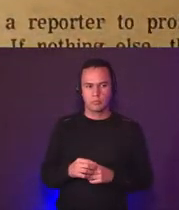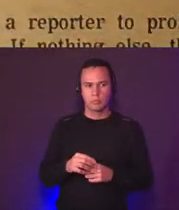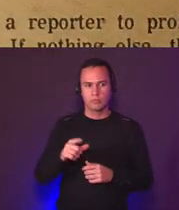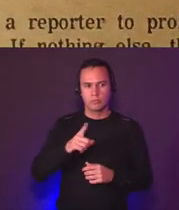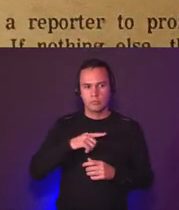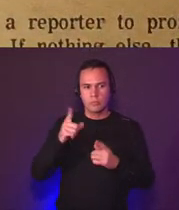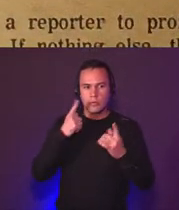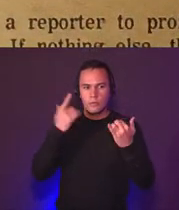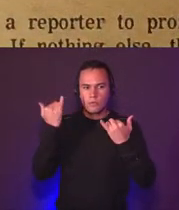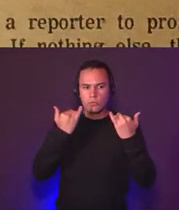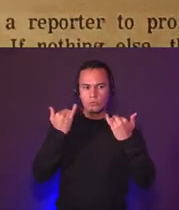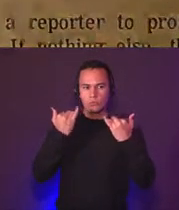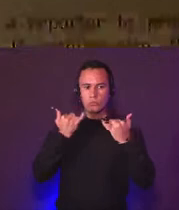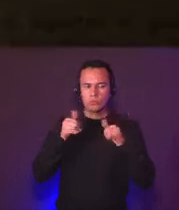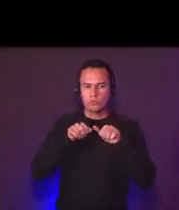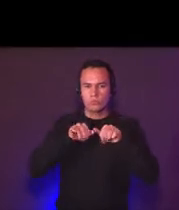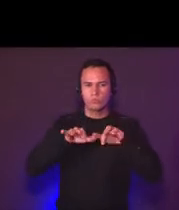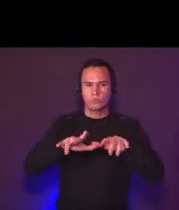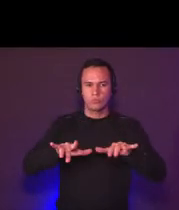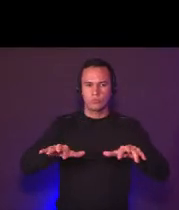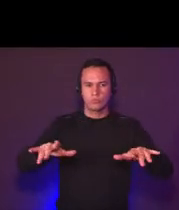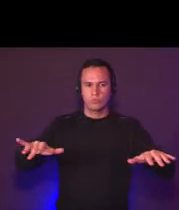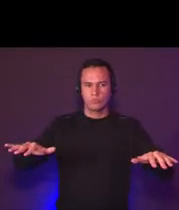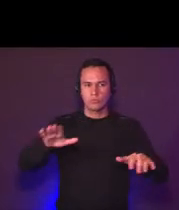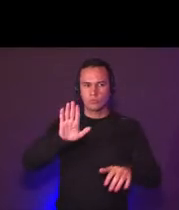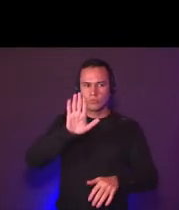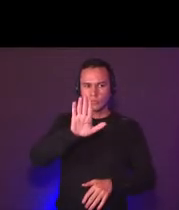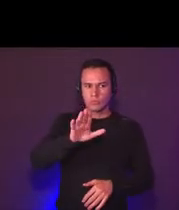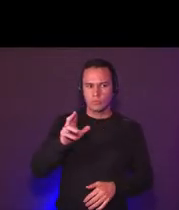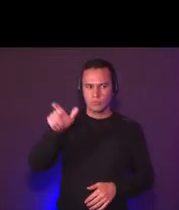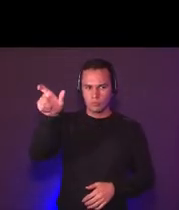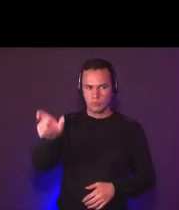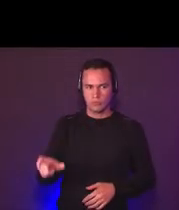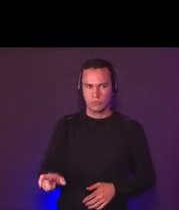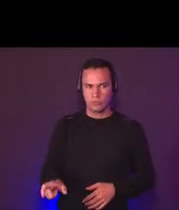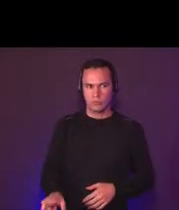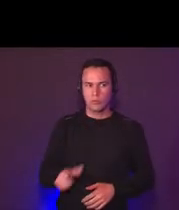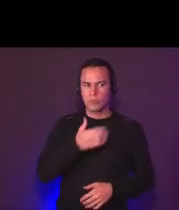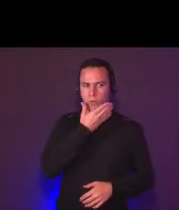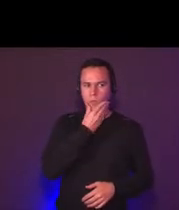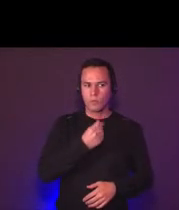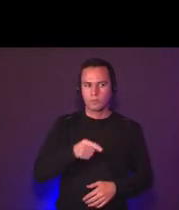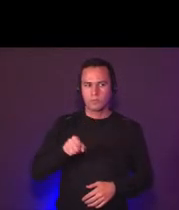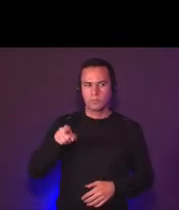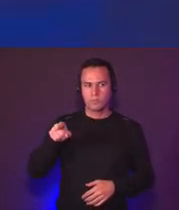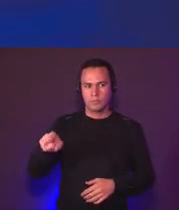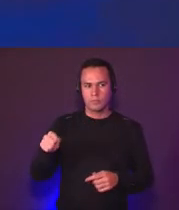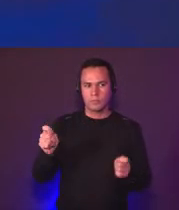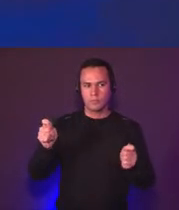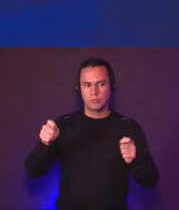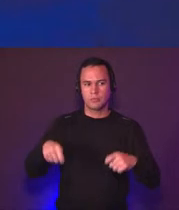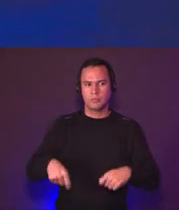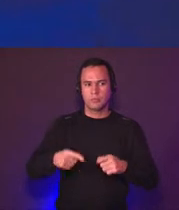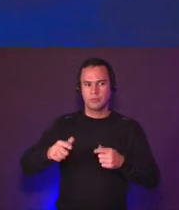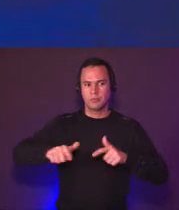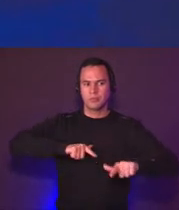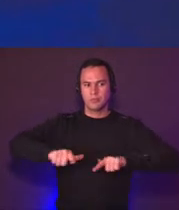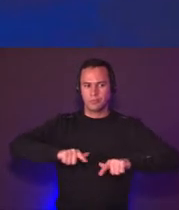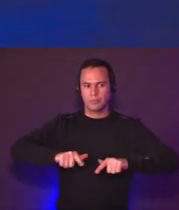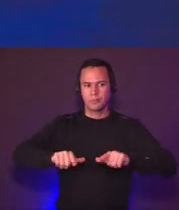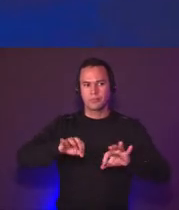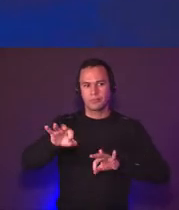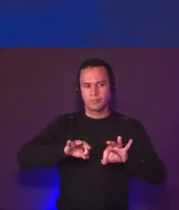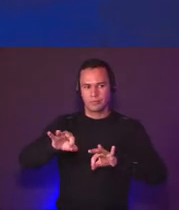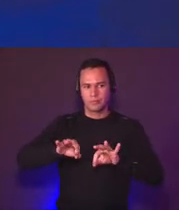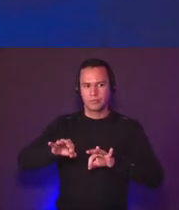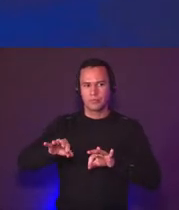explosive, that the journalist needs to be a filter as well as a transmitter, an organizer and interpreter,